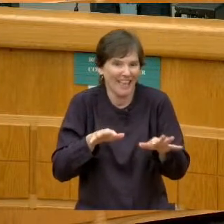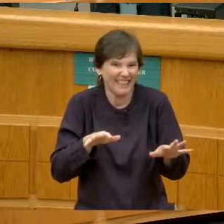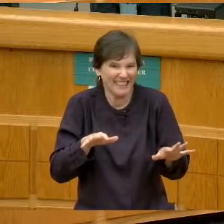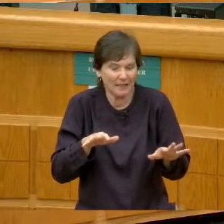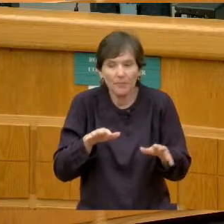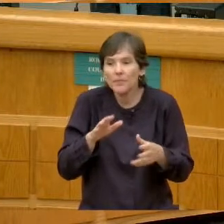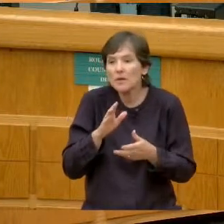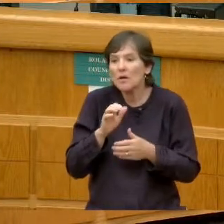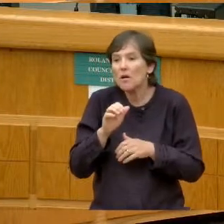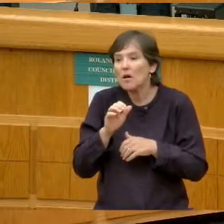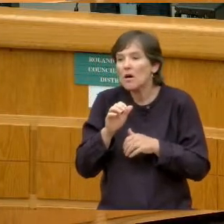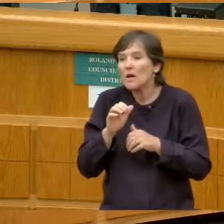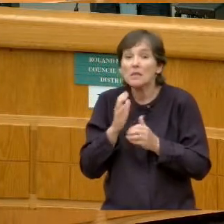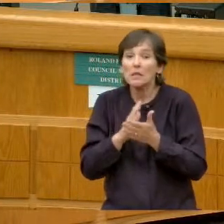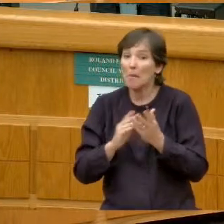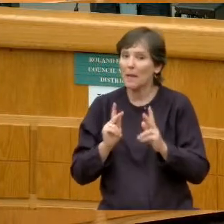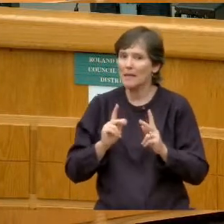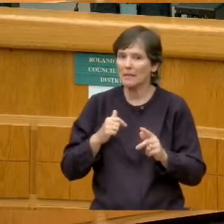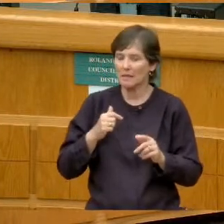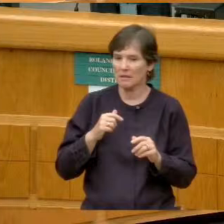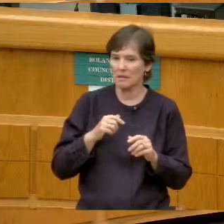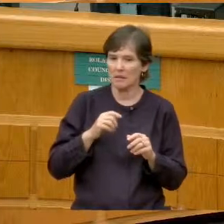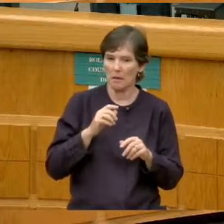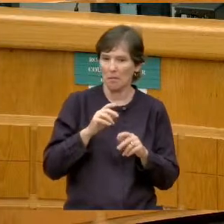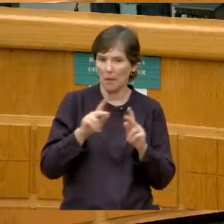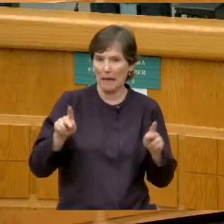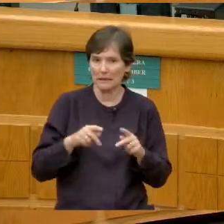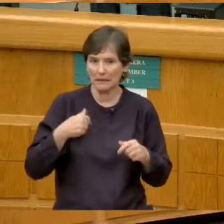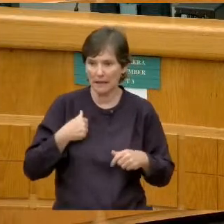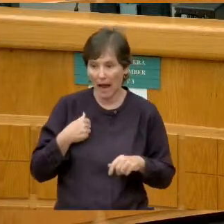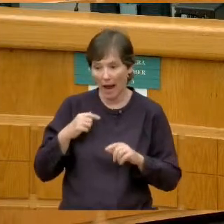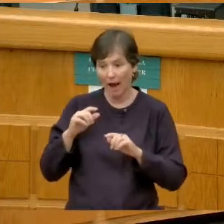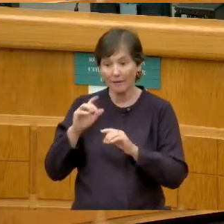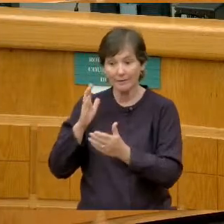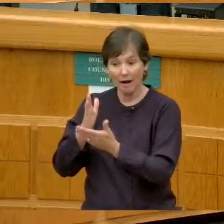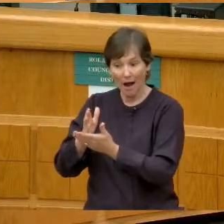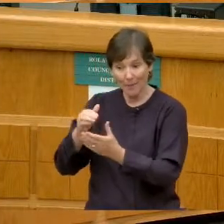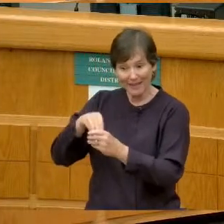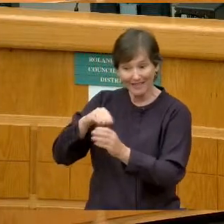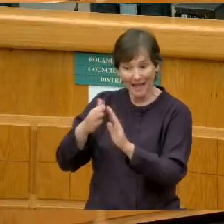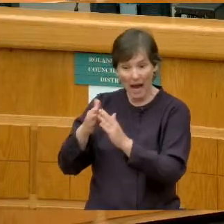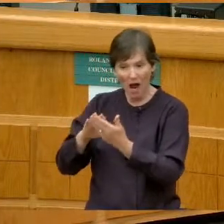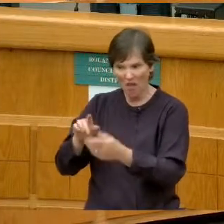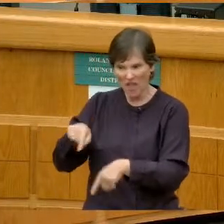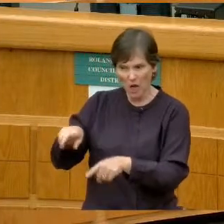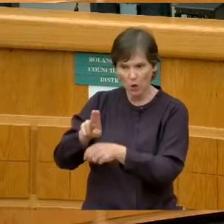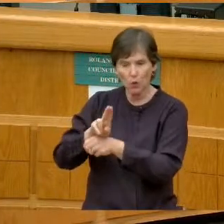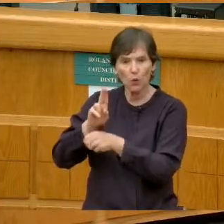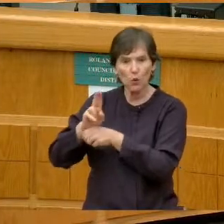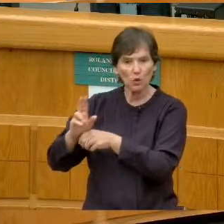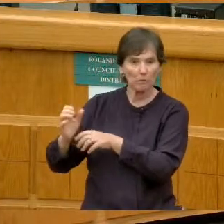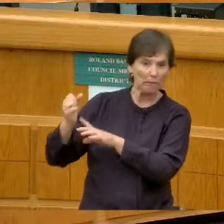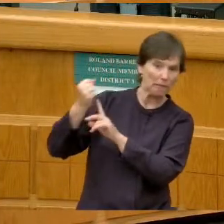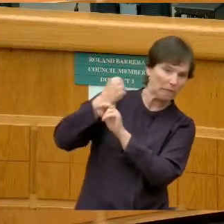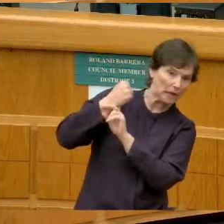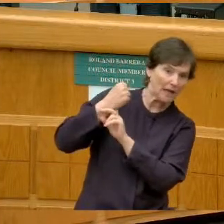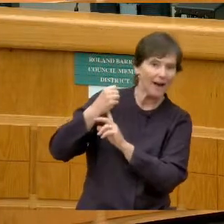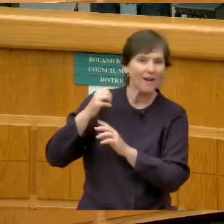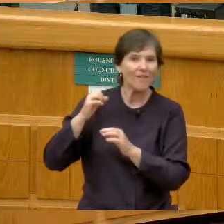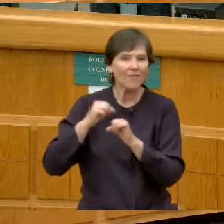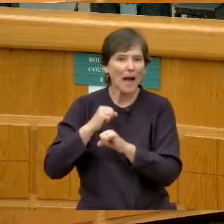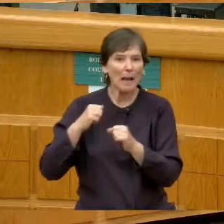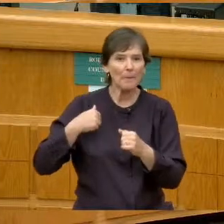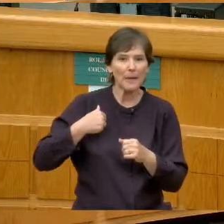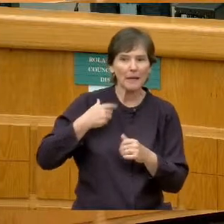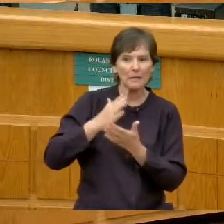are using those things, but many of you have chosen not to use them here. So thank you, Coastal Bend residents, for